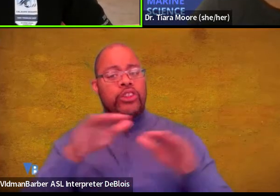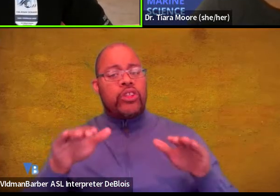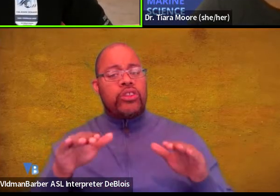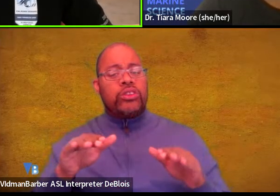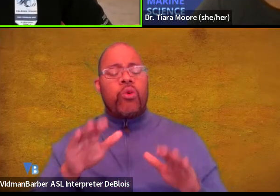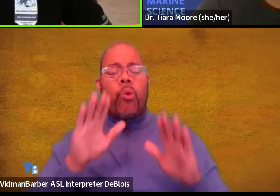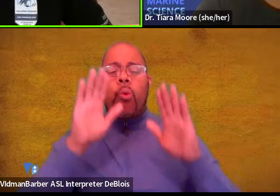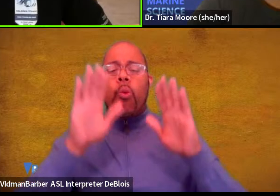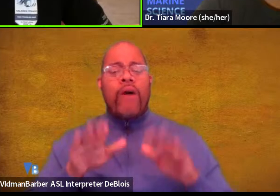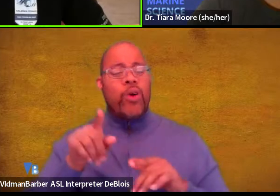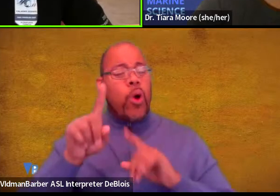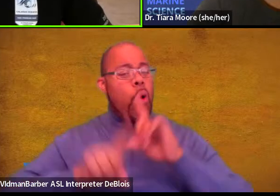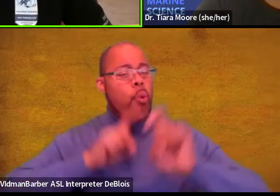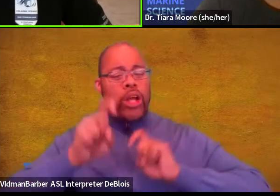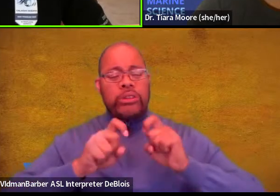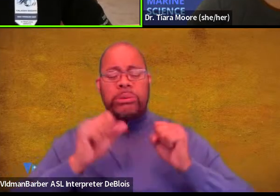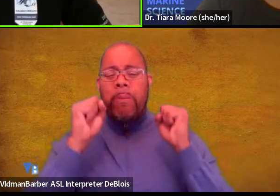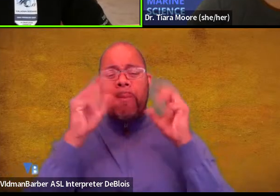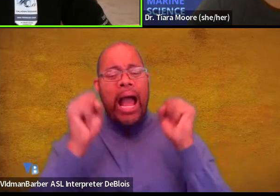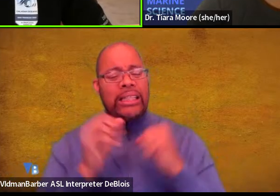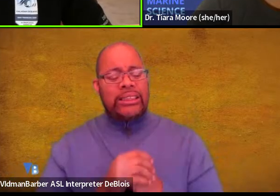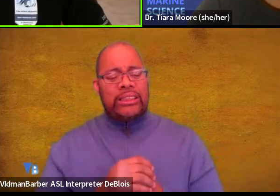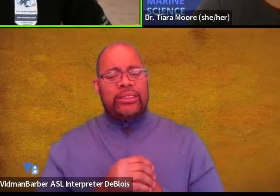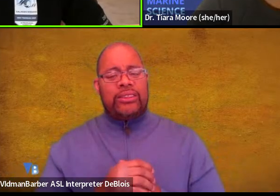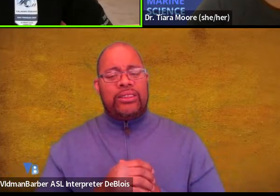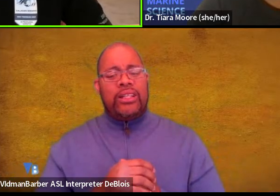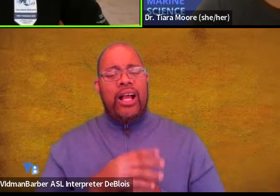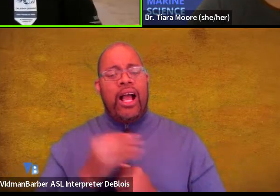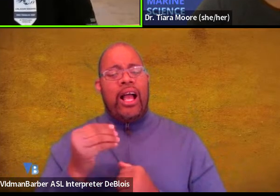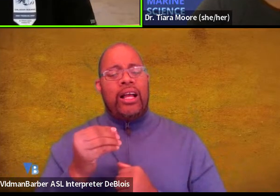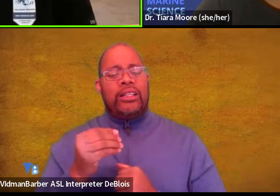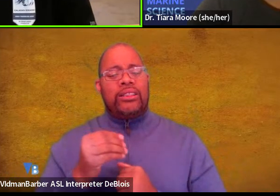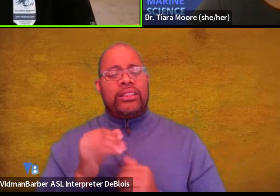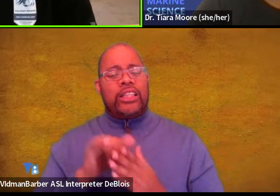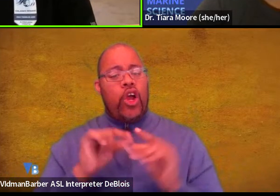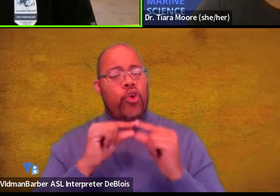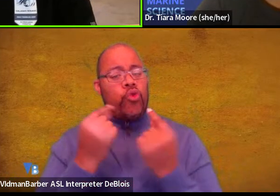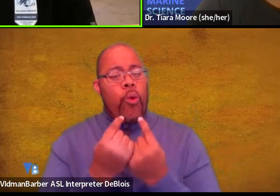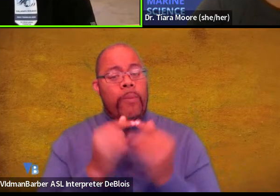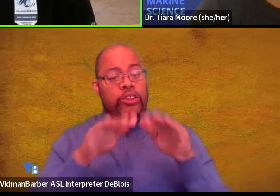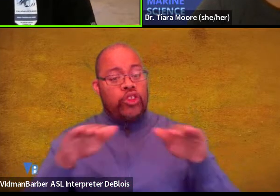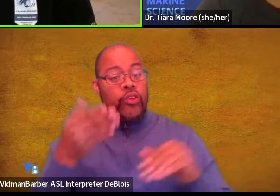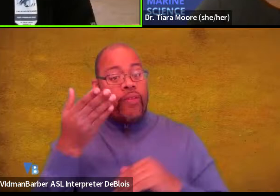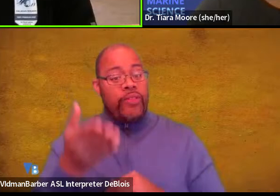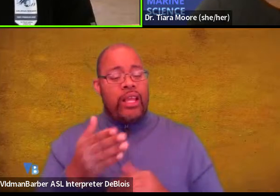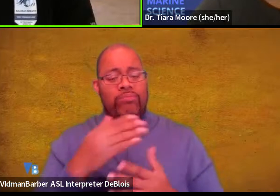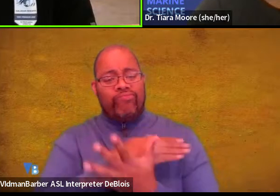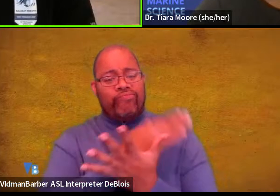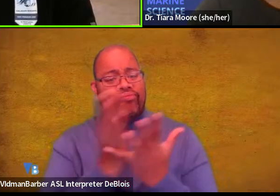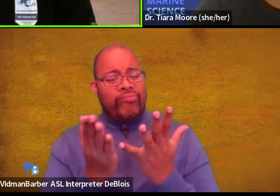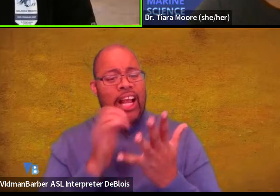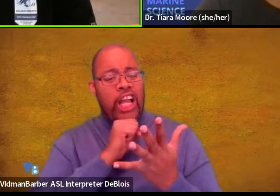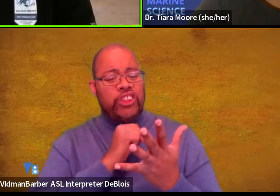were wonderful. Their questions were amazing. And the group of children there ranged from, I think,